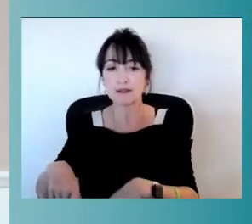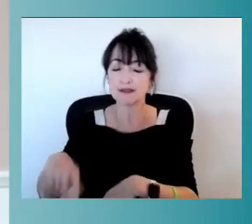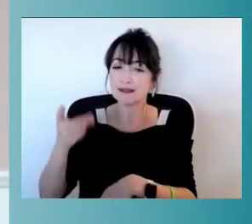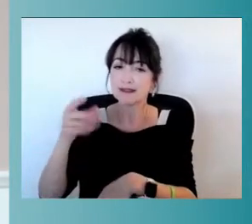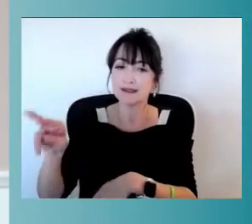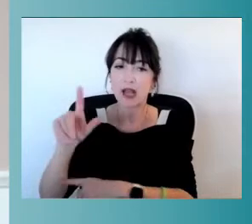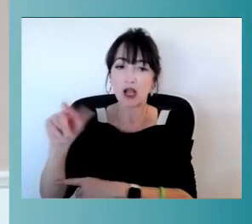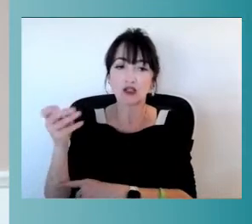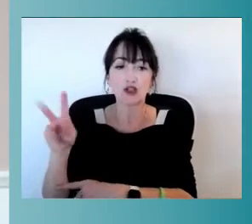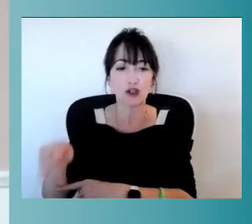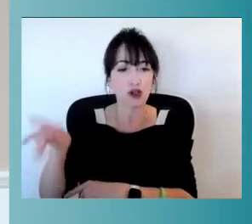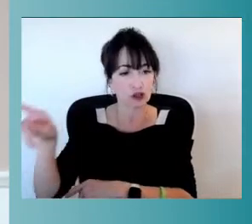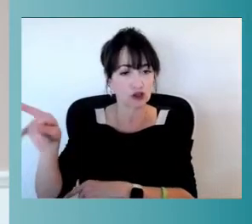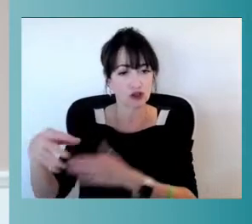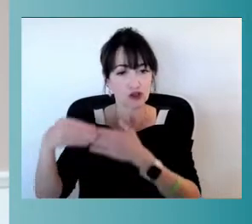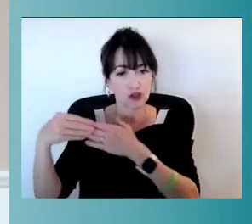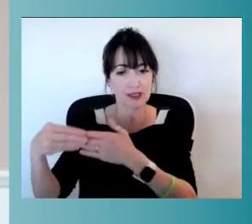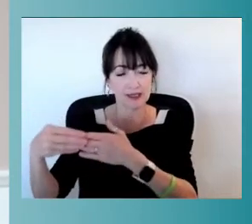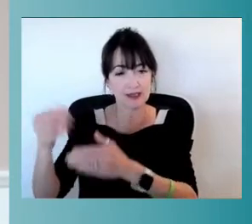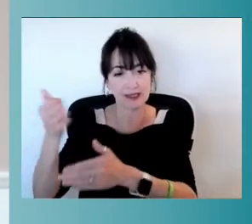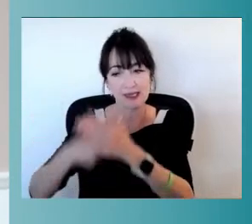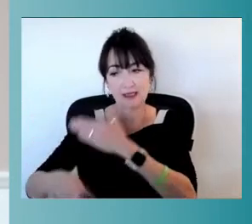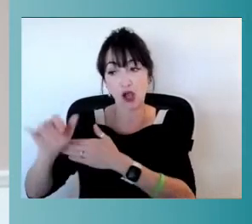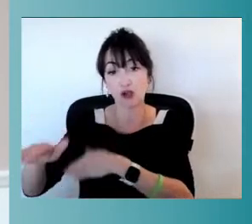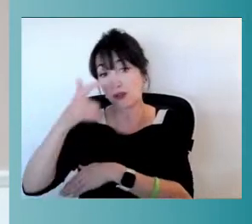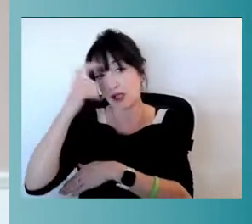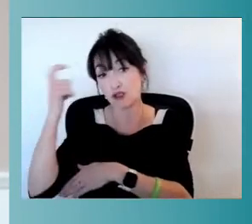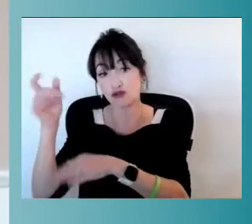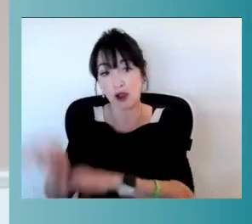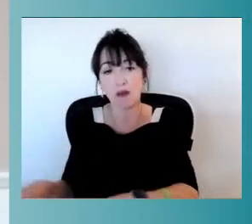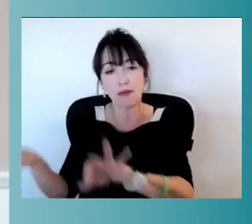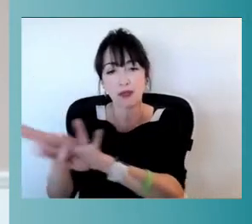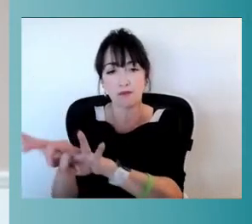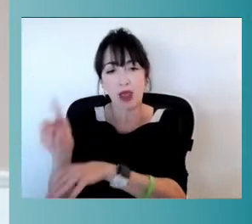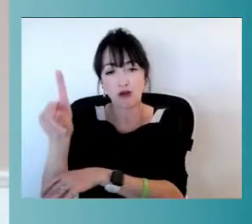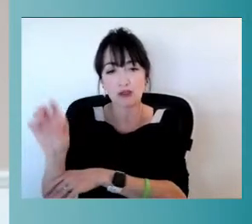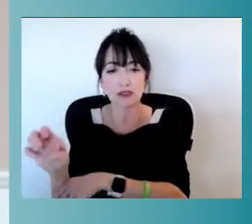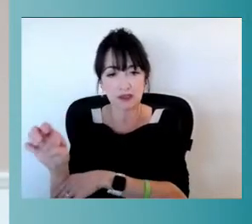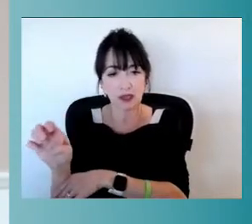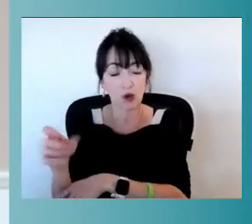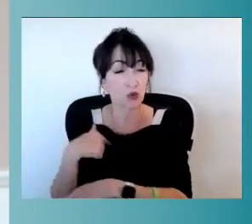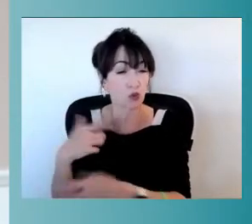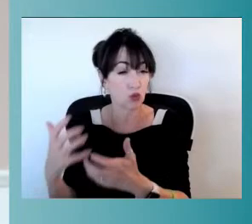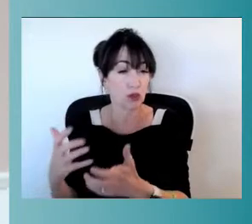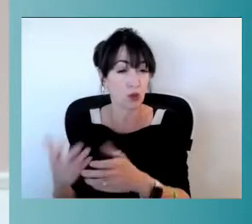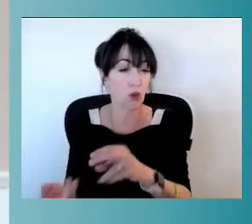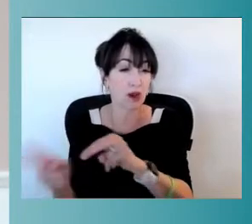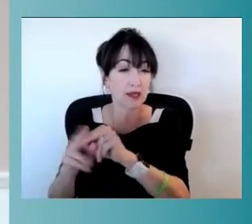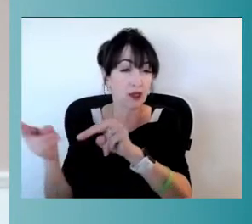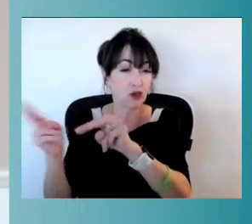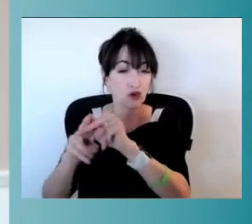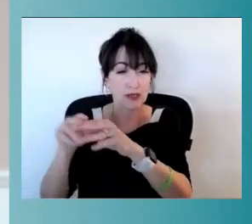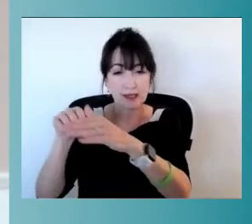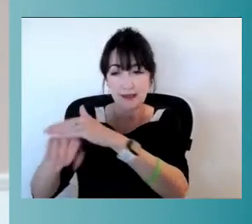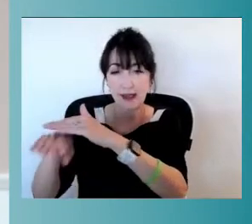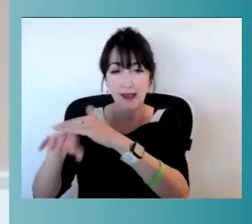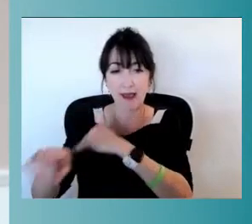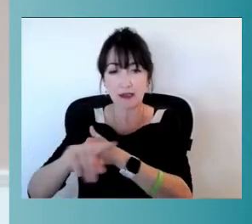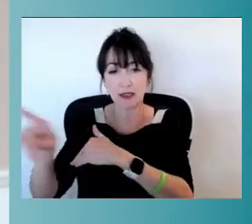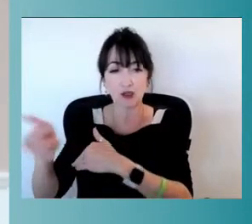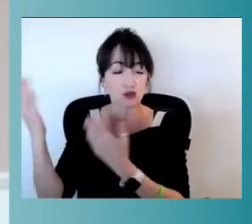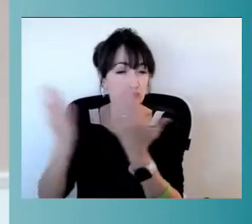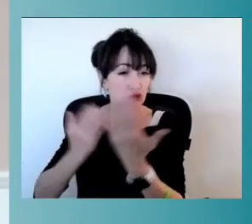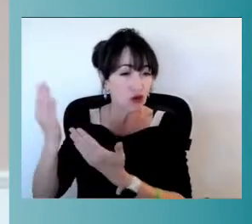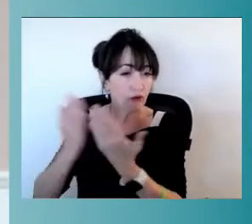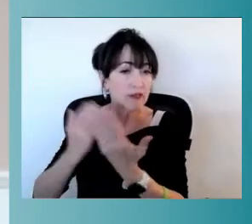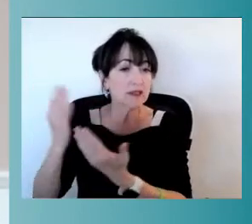under Trauma Matters Delaware. We seek to increase access to culturally responsive trauma-specific